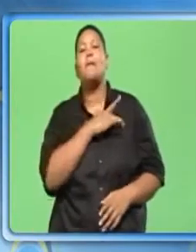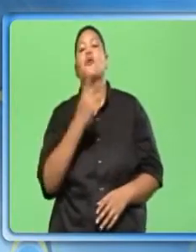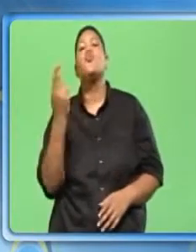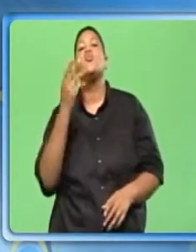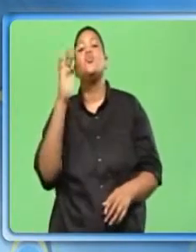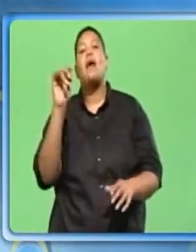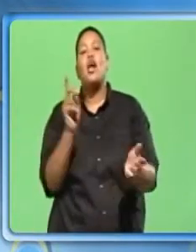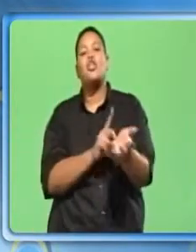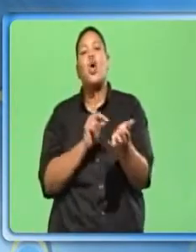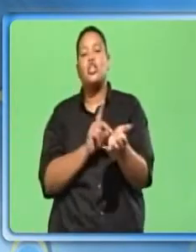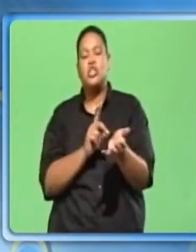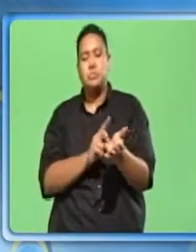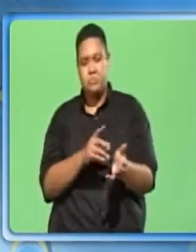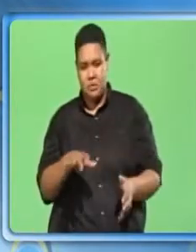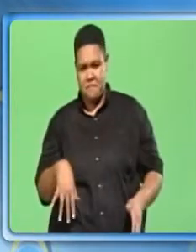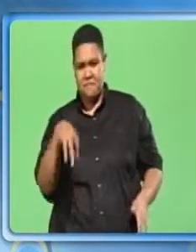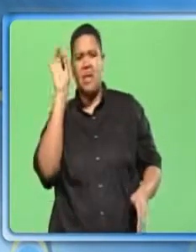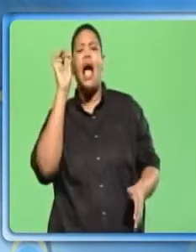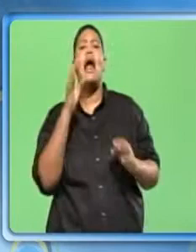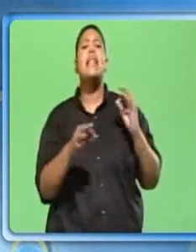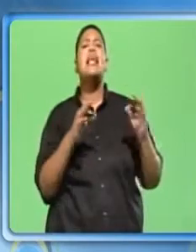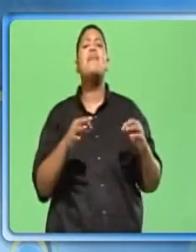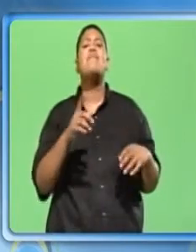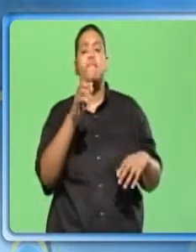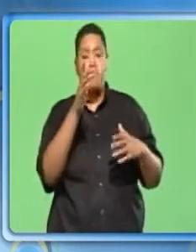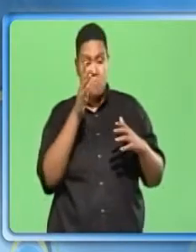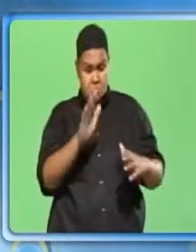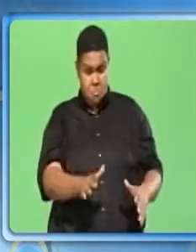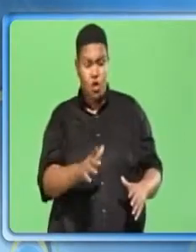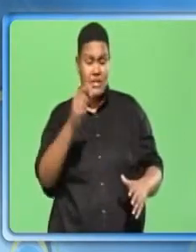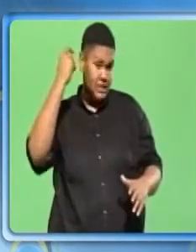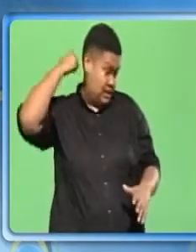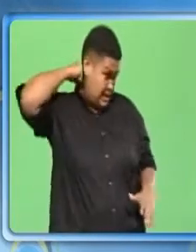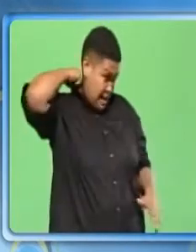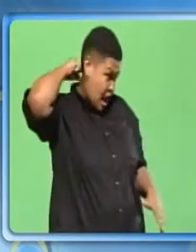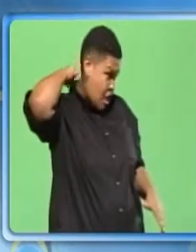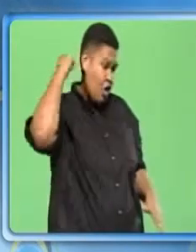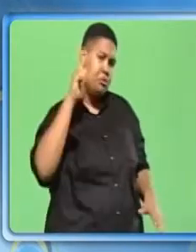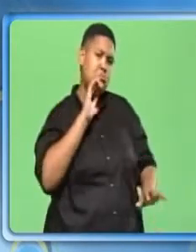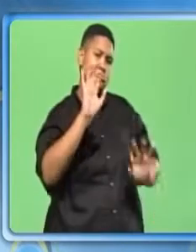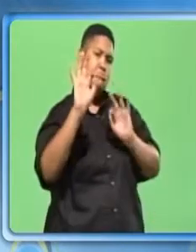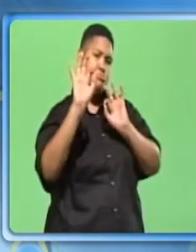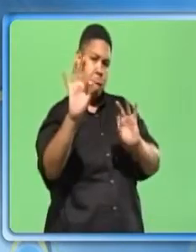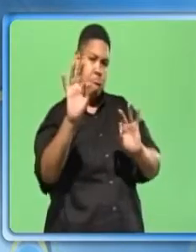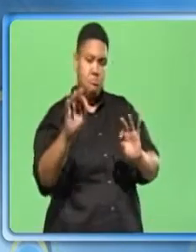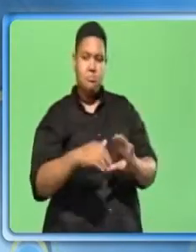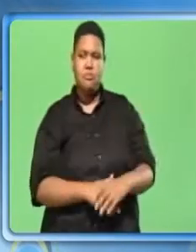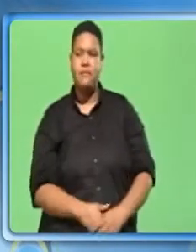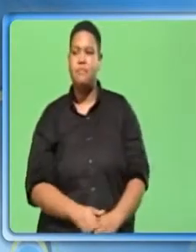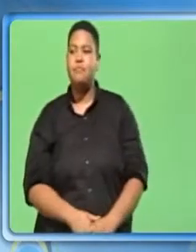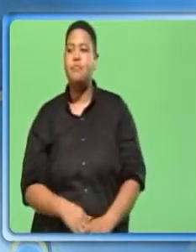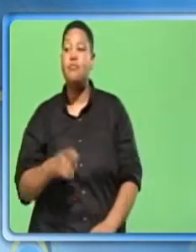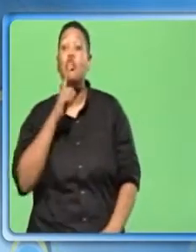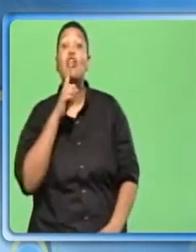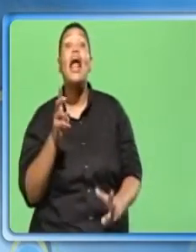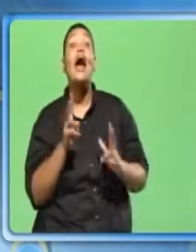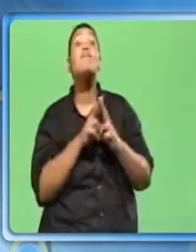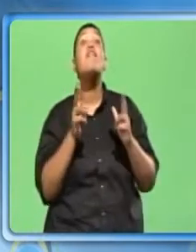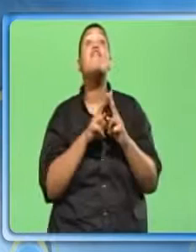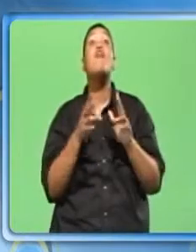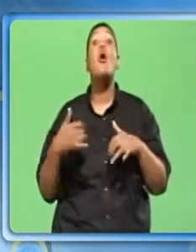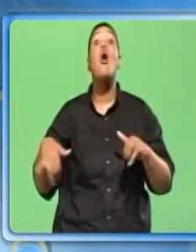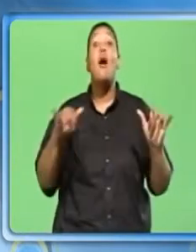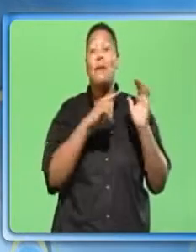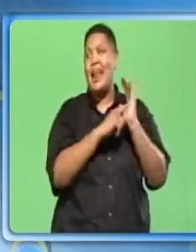by doctors to find out if the patient's spinal cord is working properly. A very common example